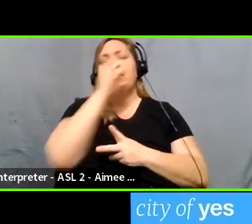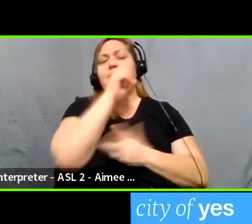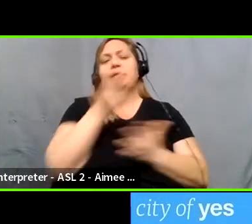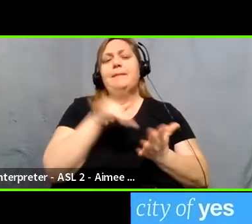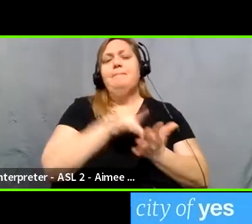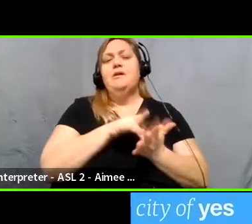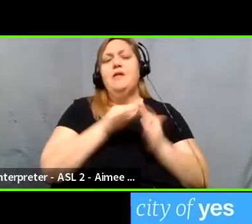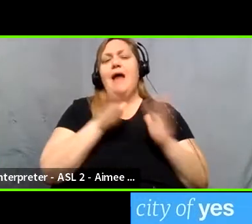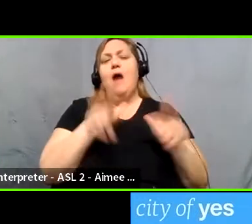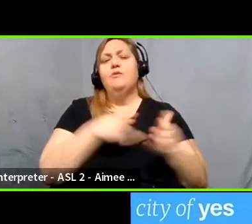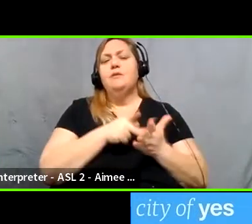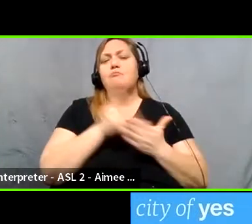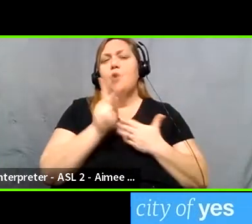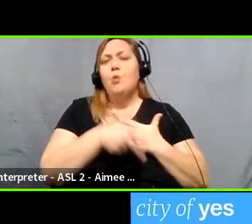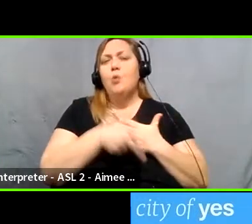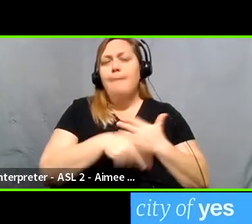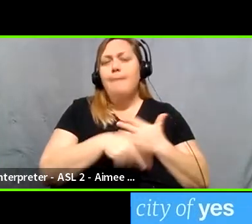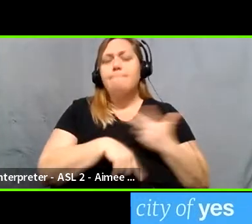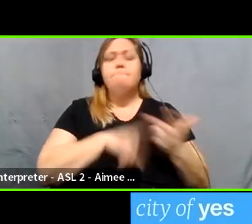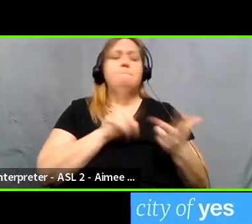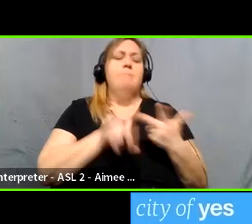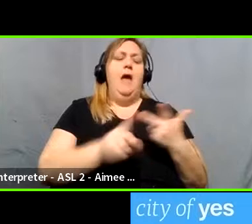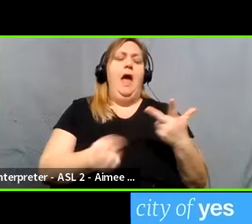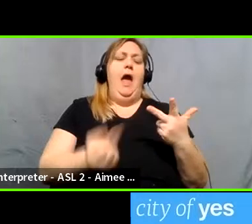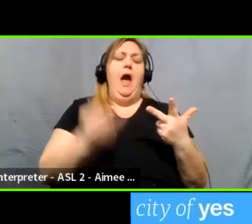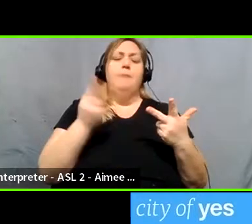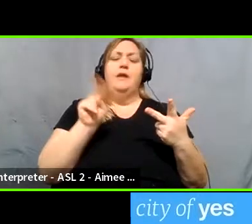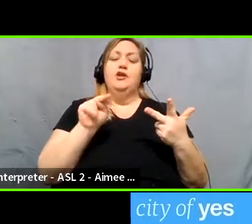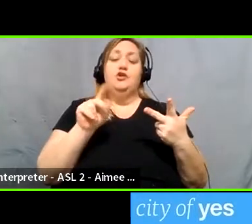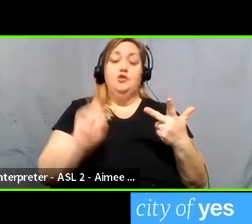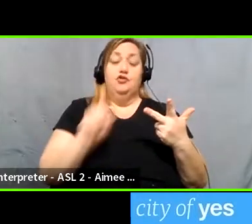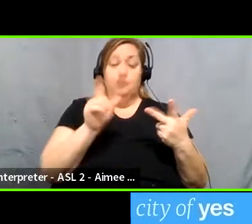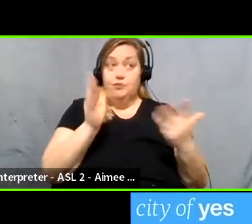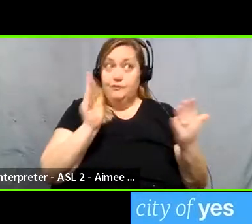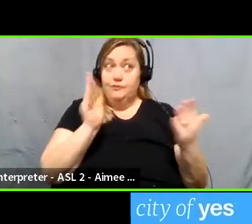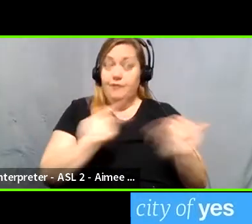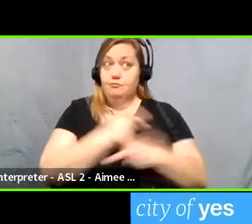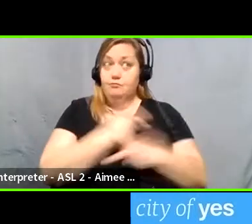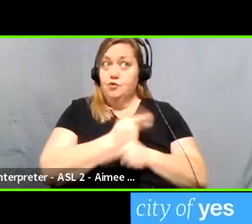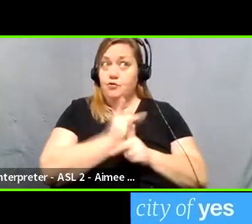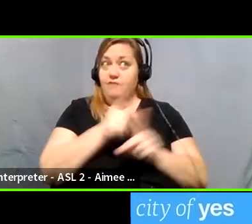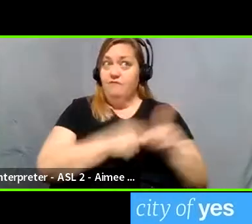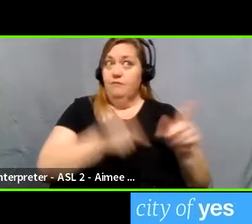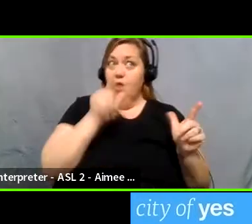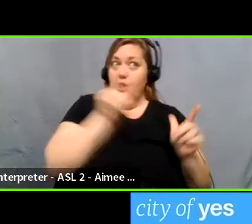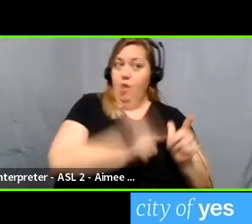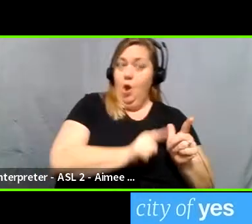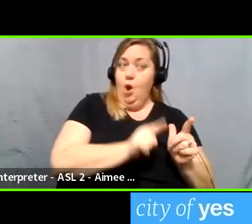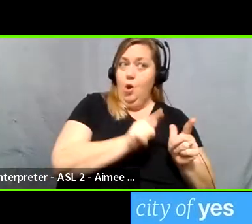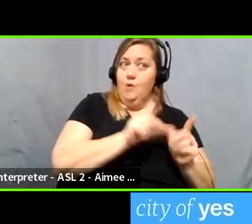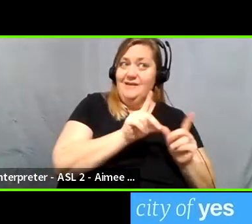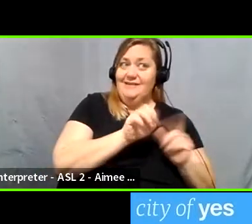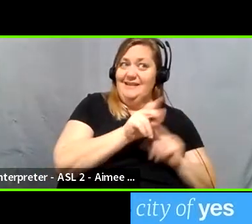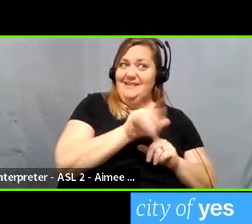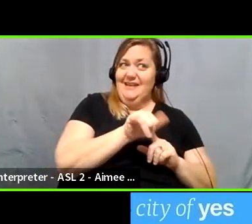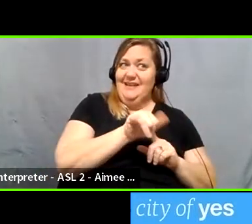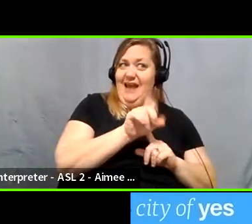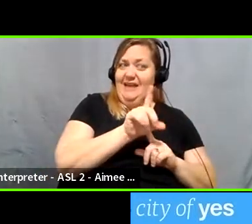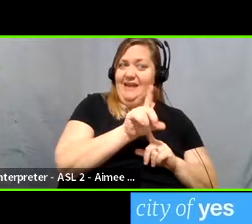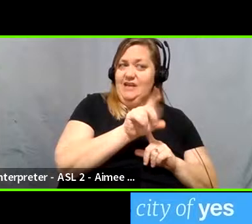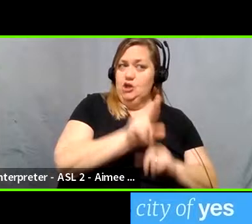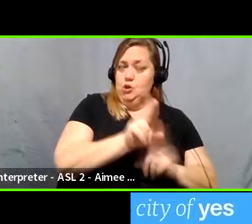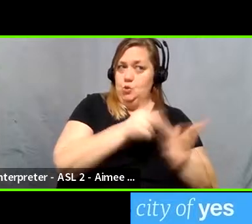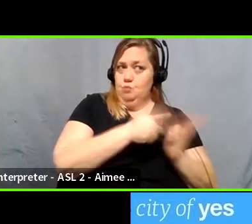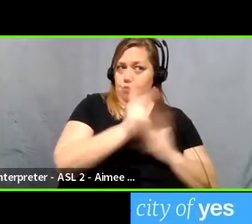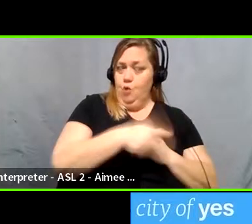program? And also, how many units are you expecting to be produced from the low-density ADU program and